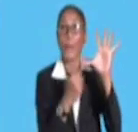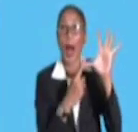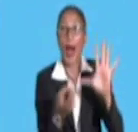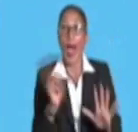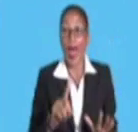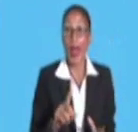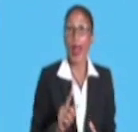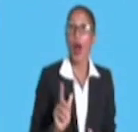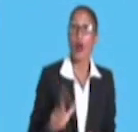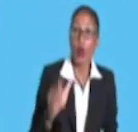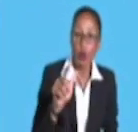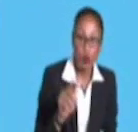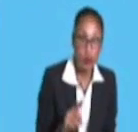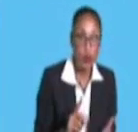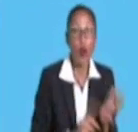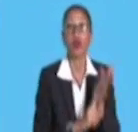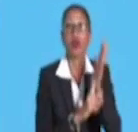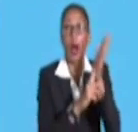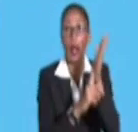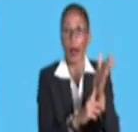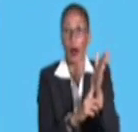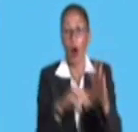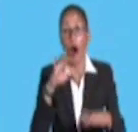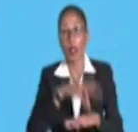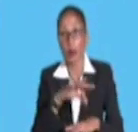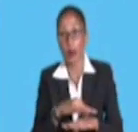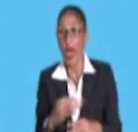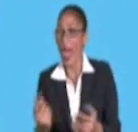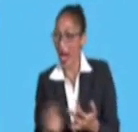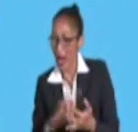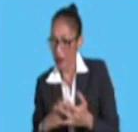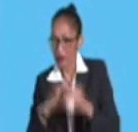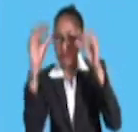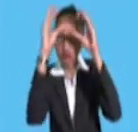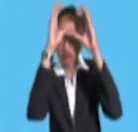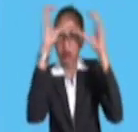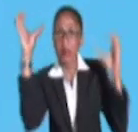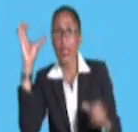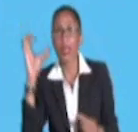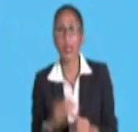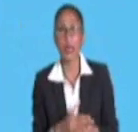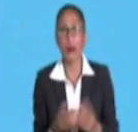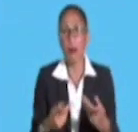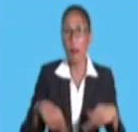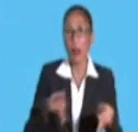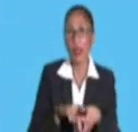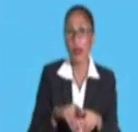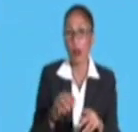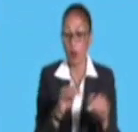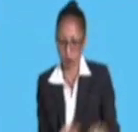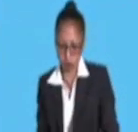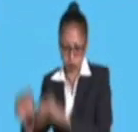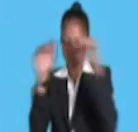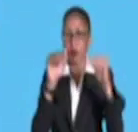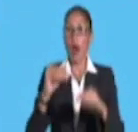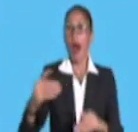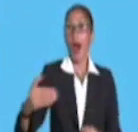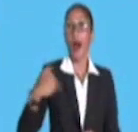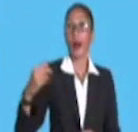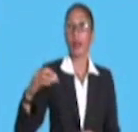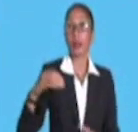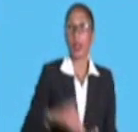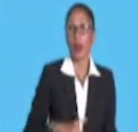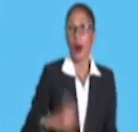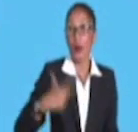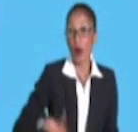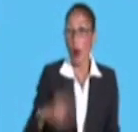Lautoka Divisional Hospital. Current nursing stations are earmarked to be upgraded to health center status due to the